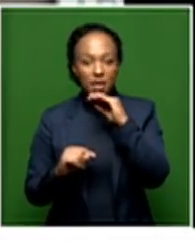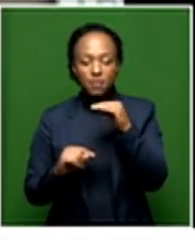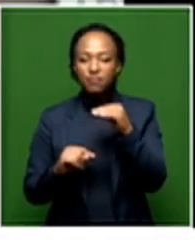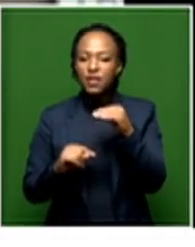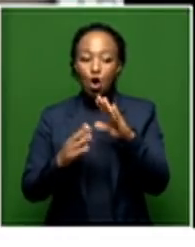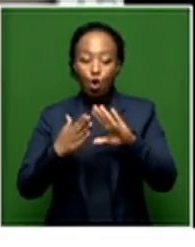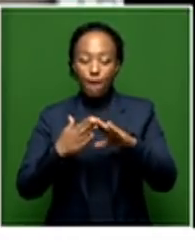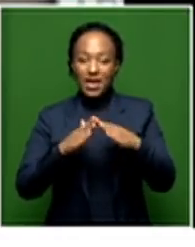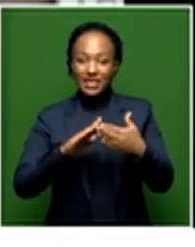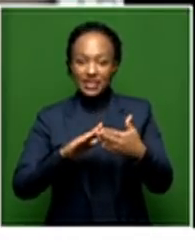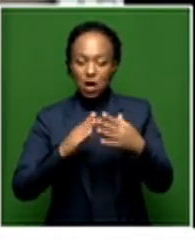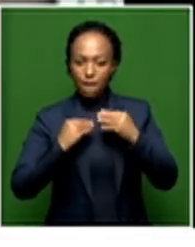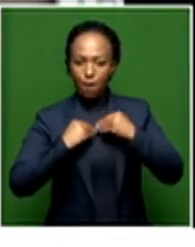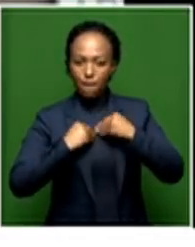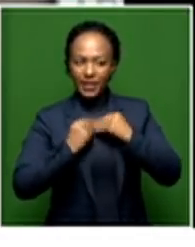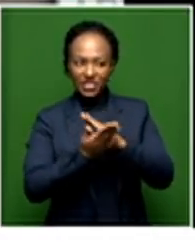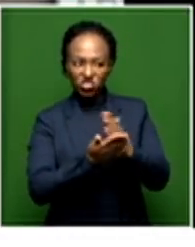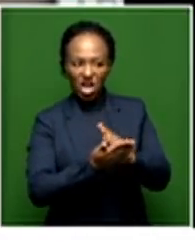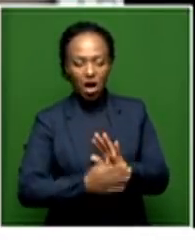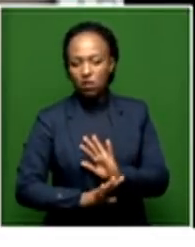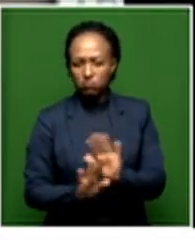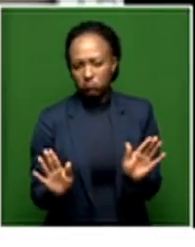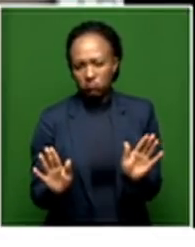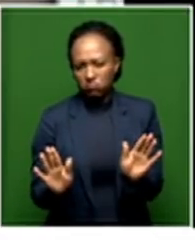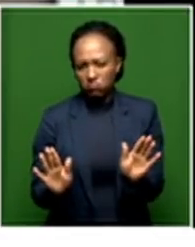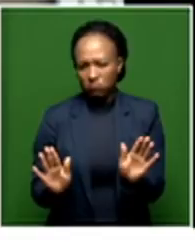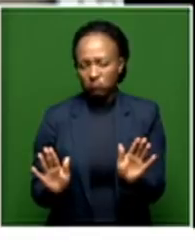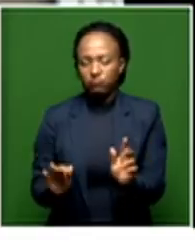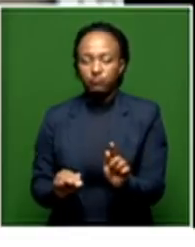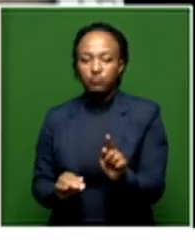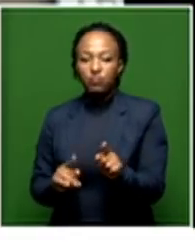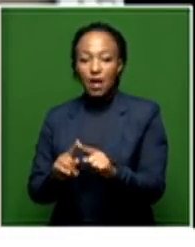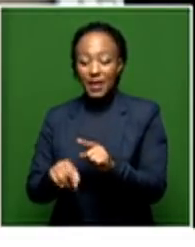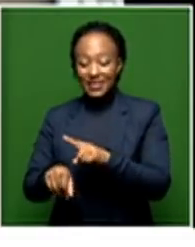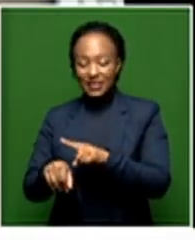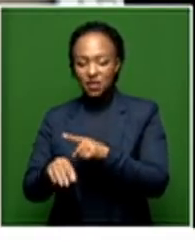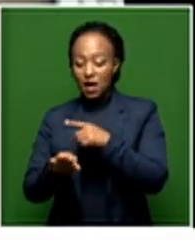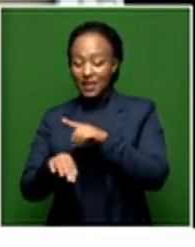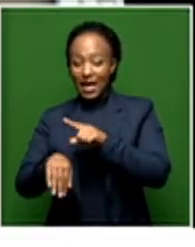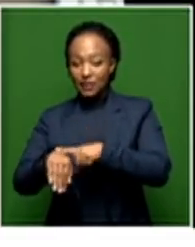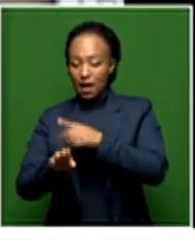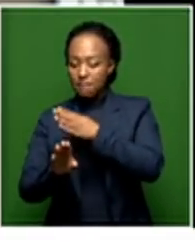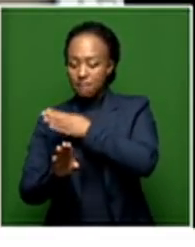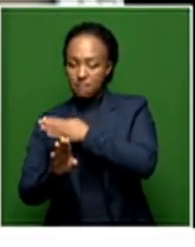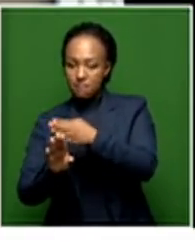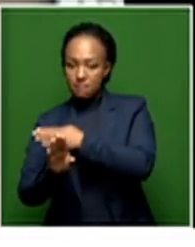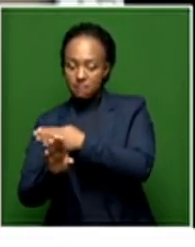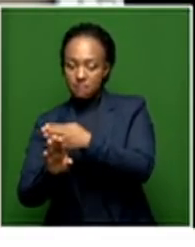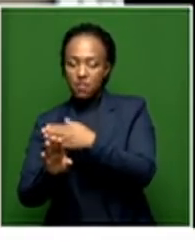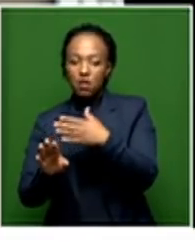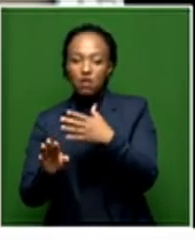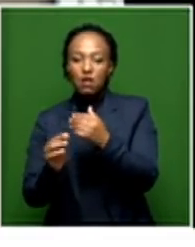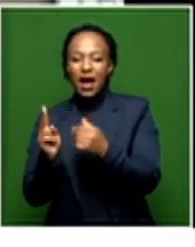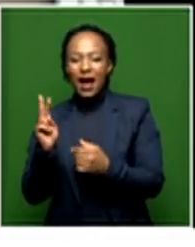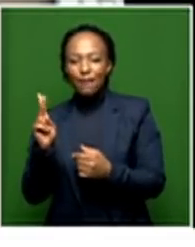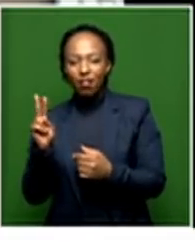of property. And also in that same timeline, a couple that is, or a